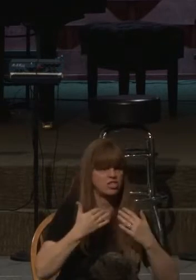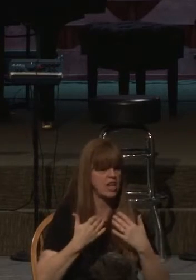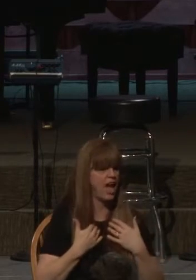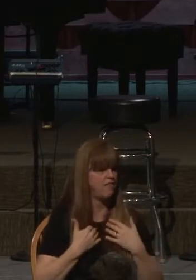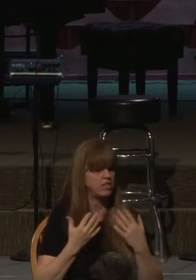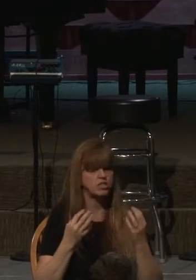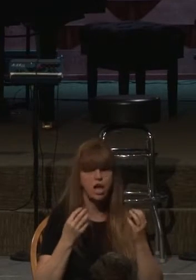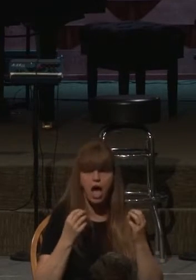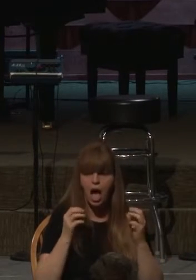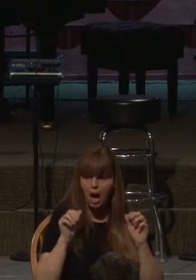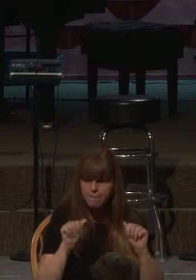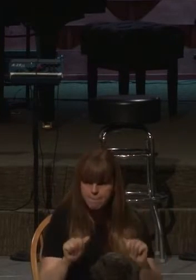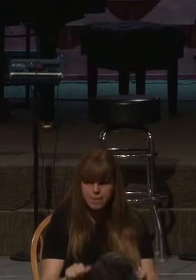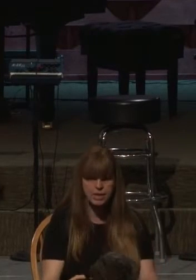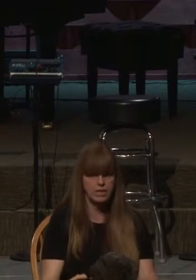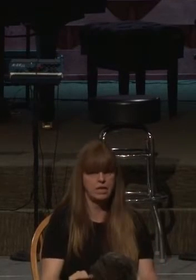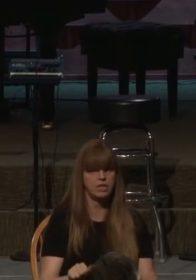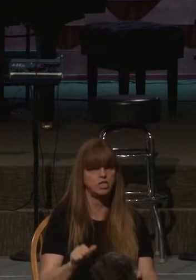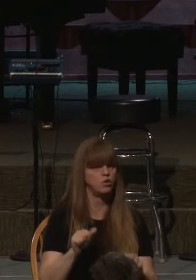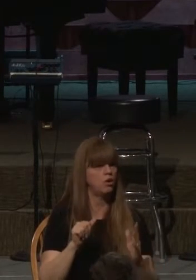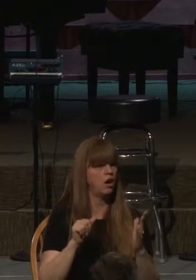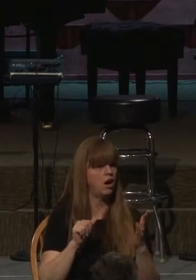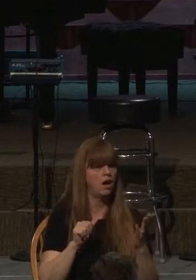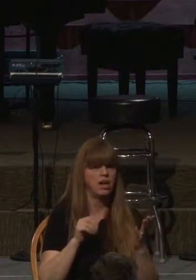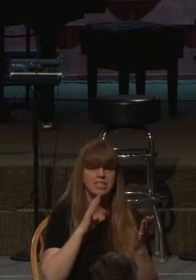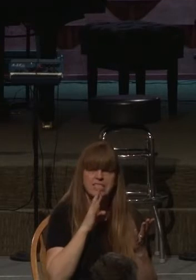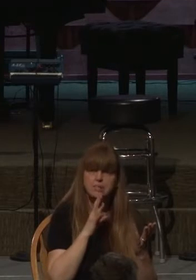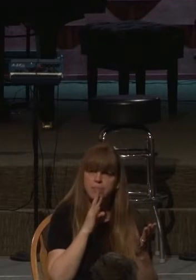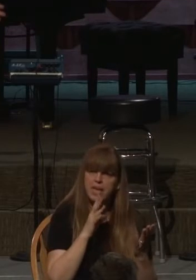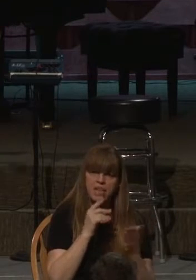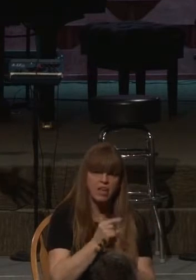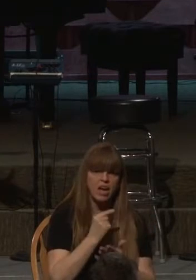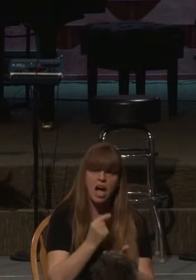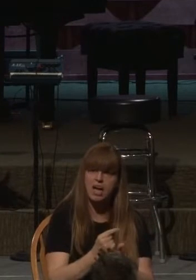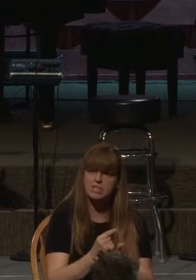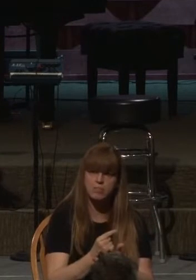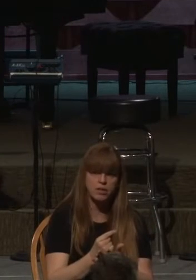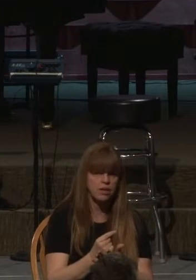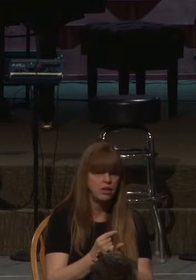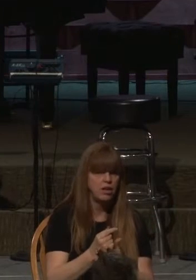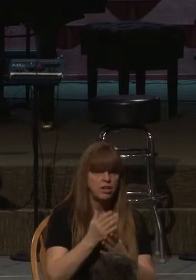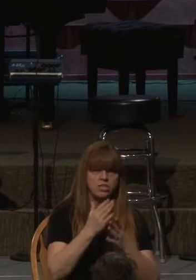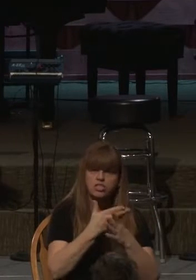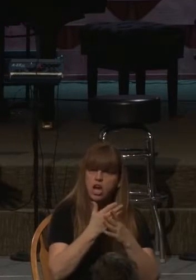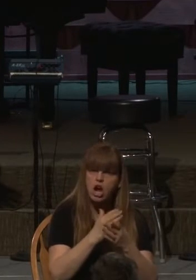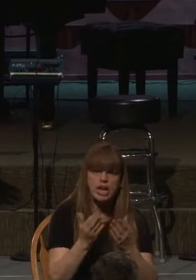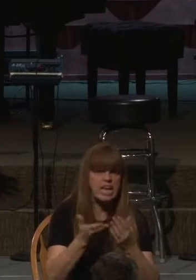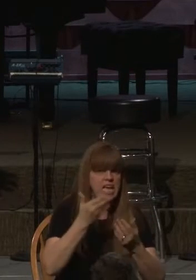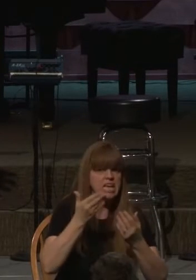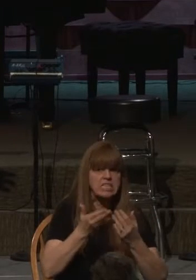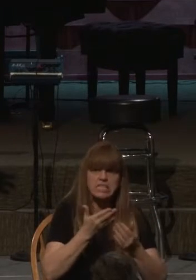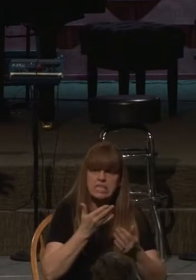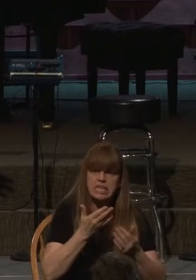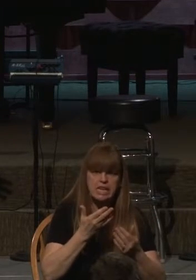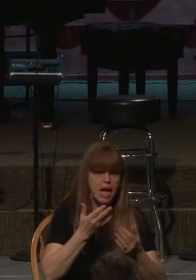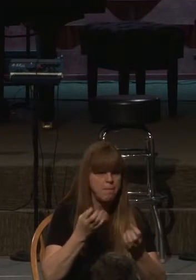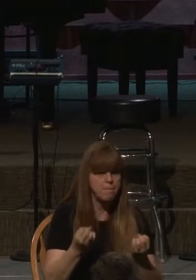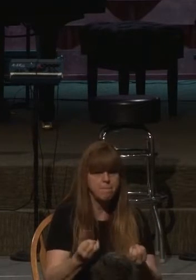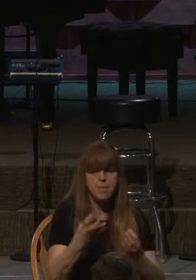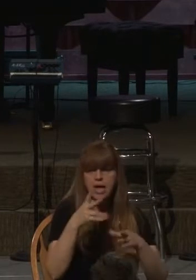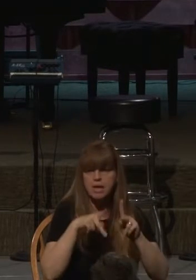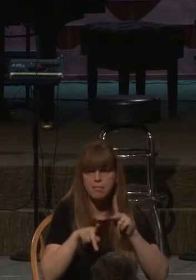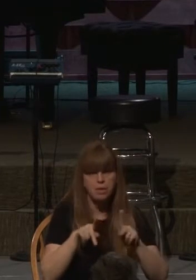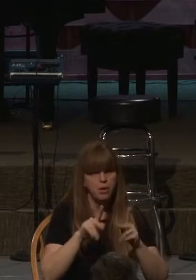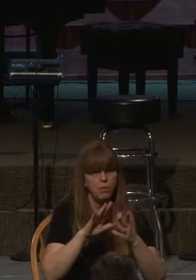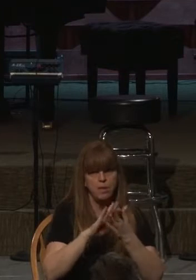seemingly this ability to articulate the gospel and to see new babies born into the kingdom and family of God. That's